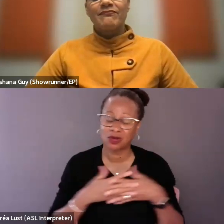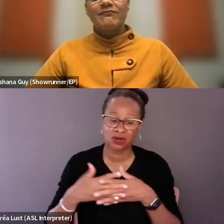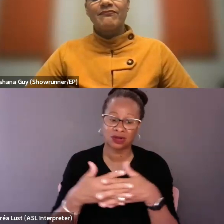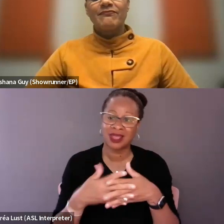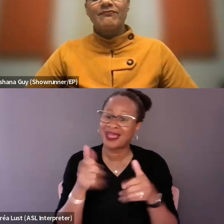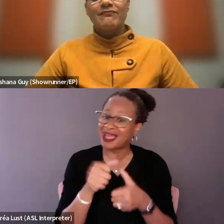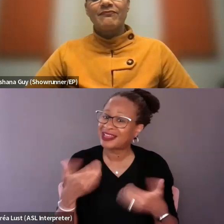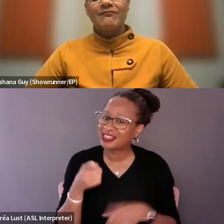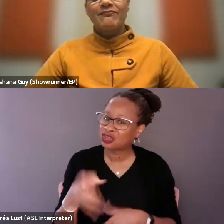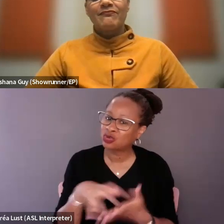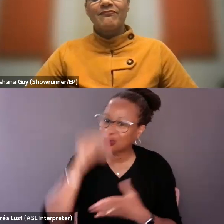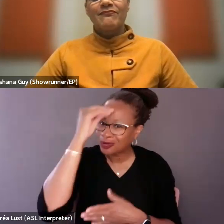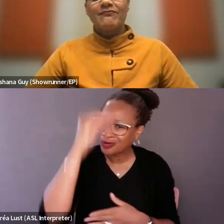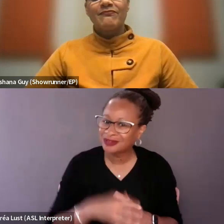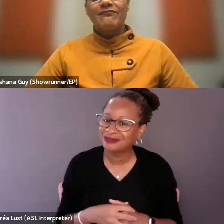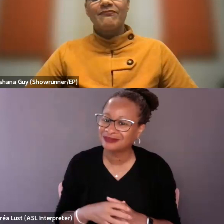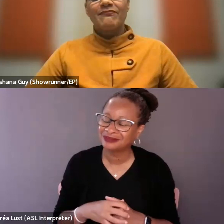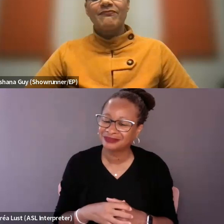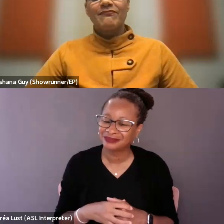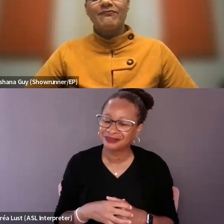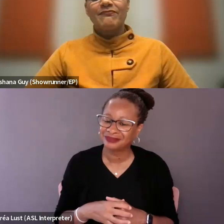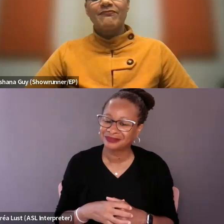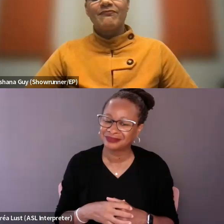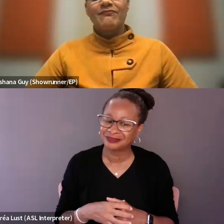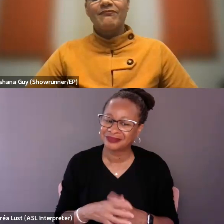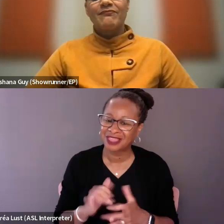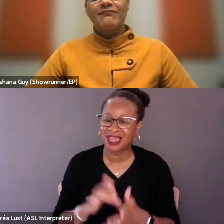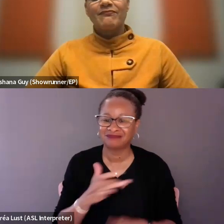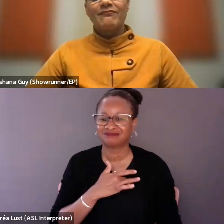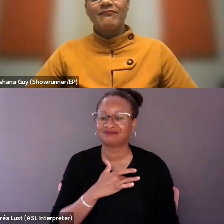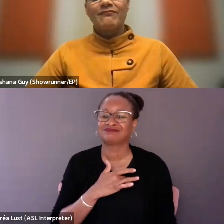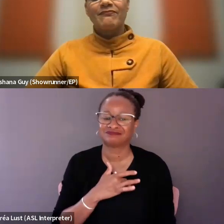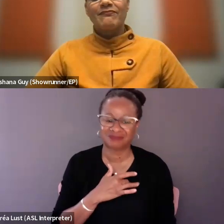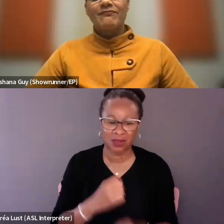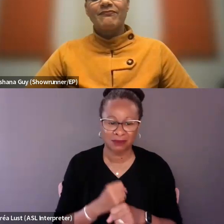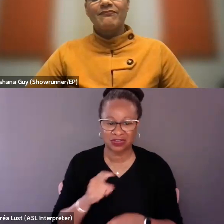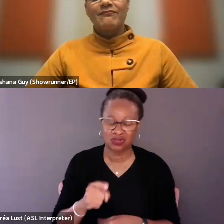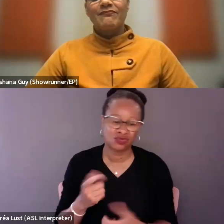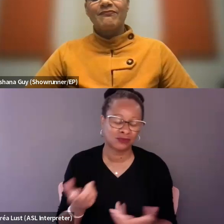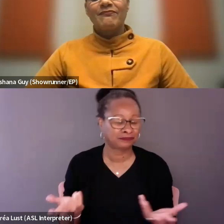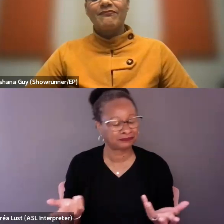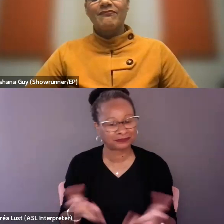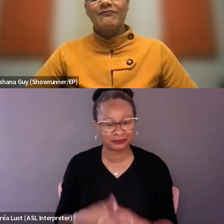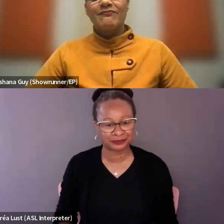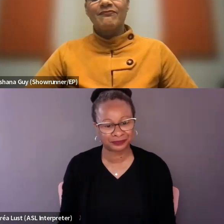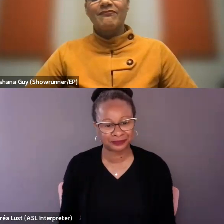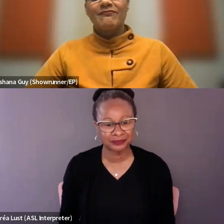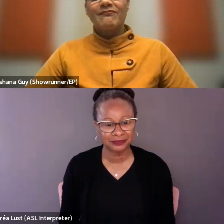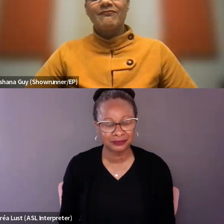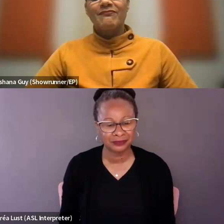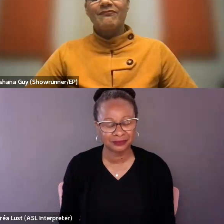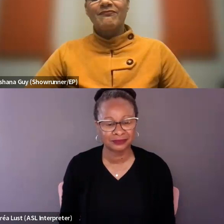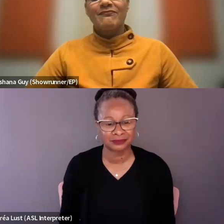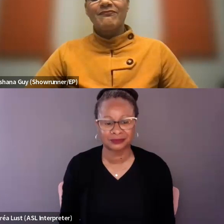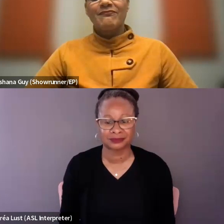there anything that you learned that particularly, you know, touched you or made you that really made